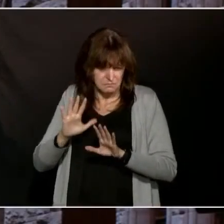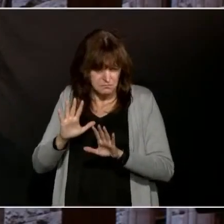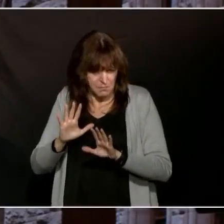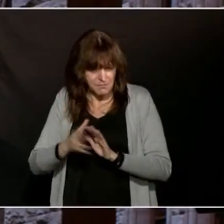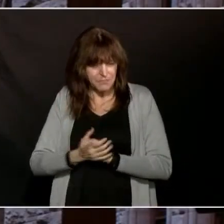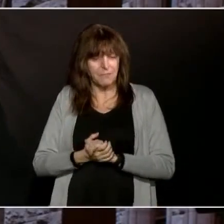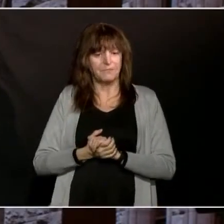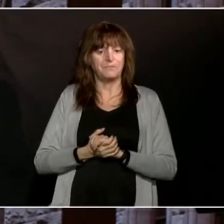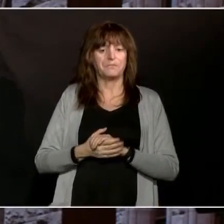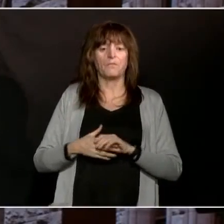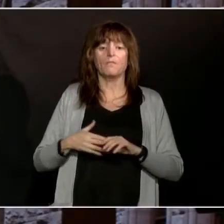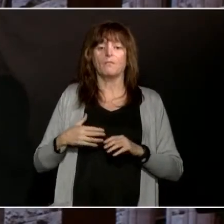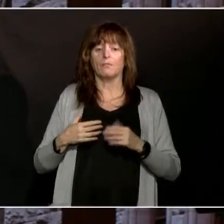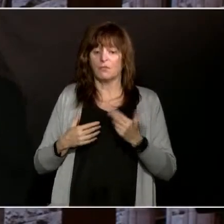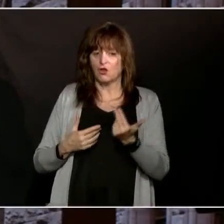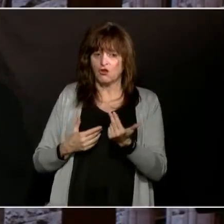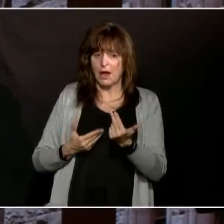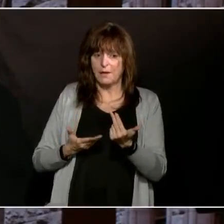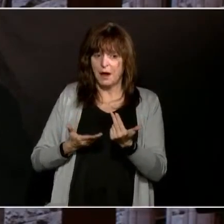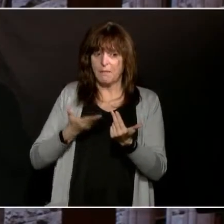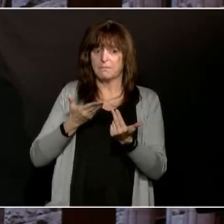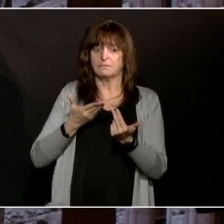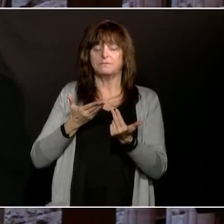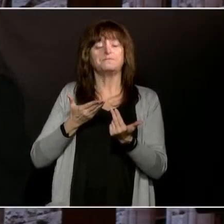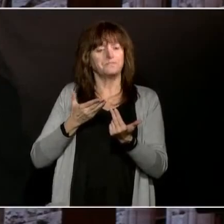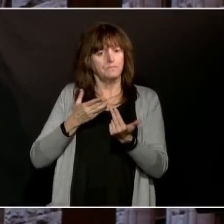with the volume up, and we saw reported